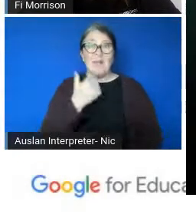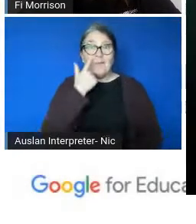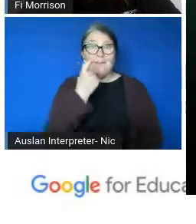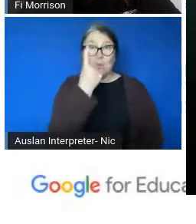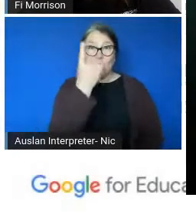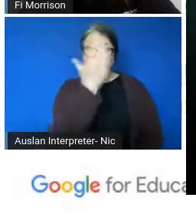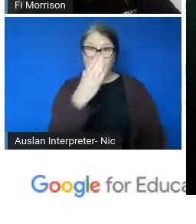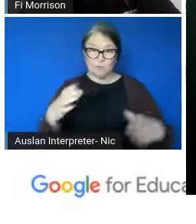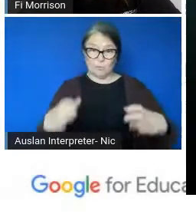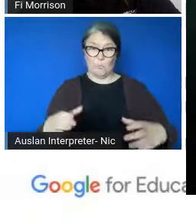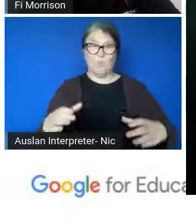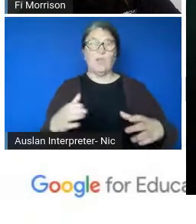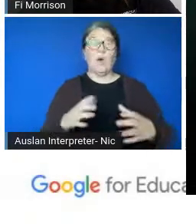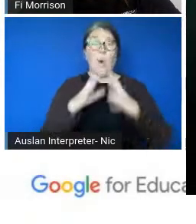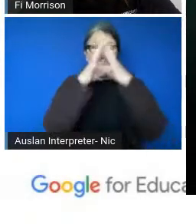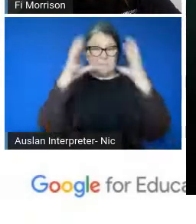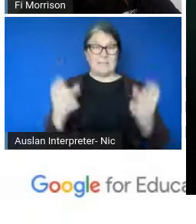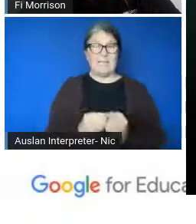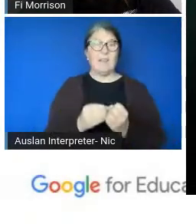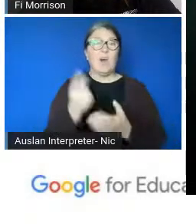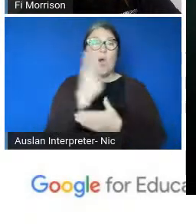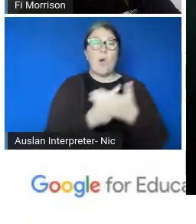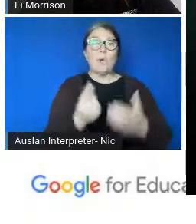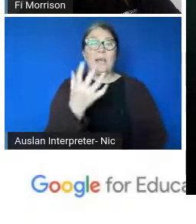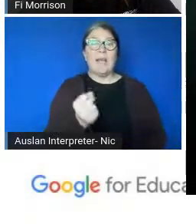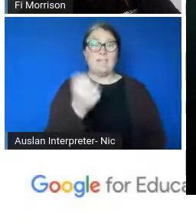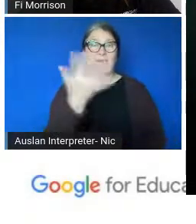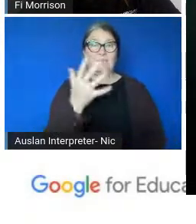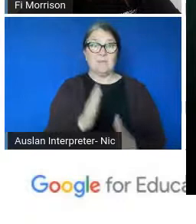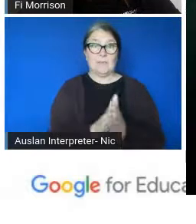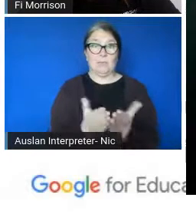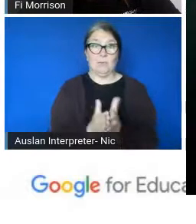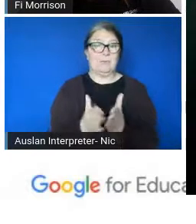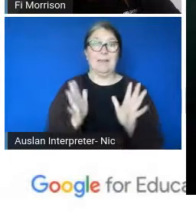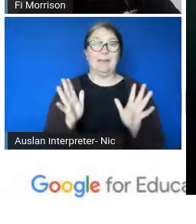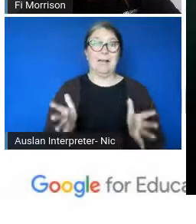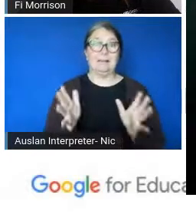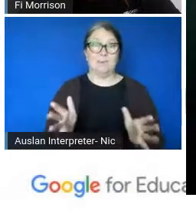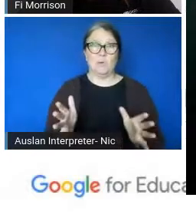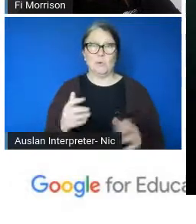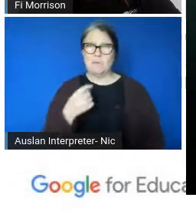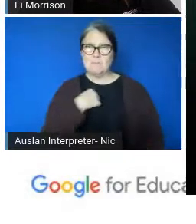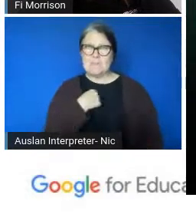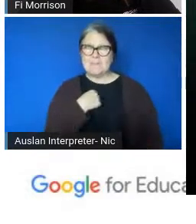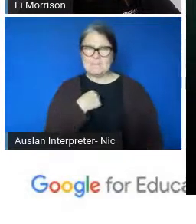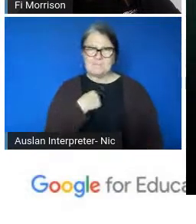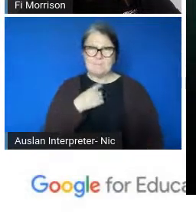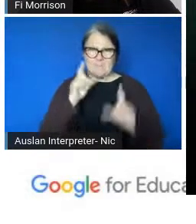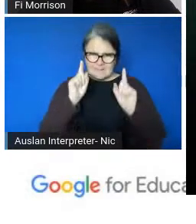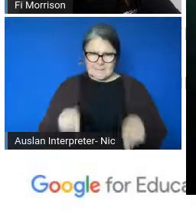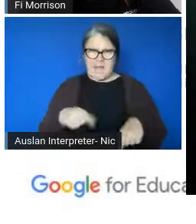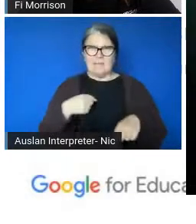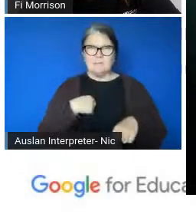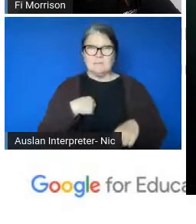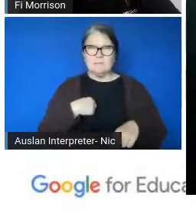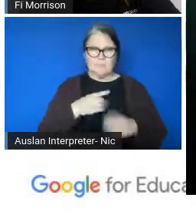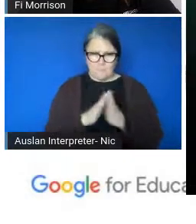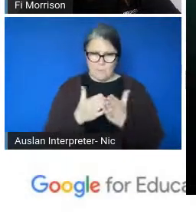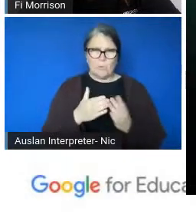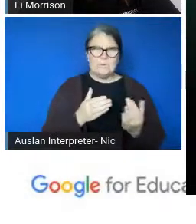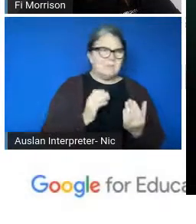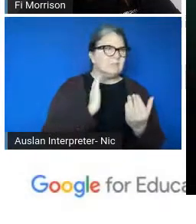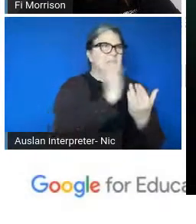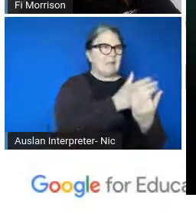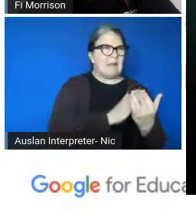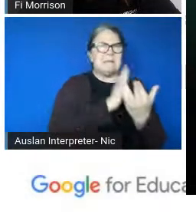off on my merry way and I started sending resources off to schools all over Australia. And those sort of grew. They